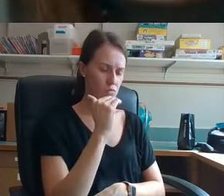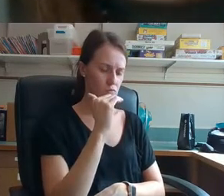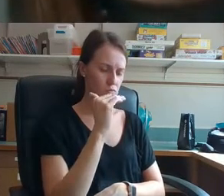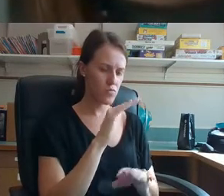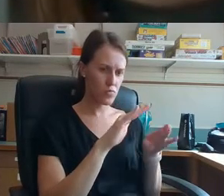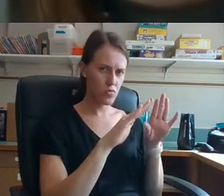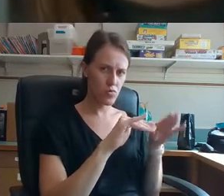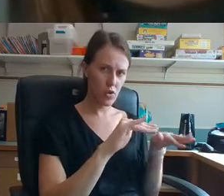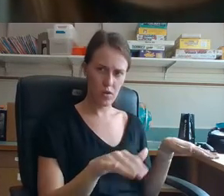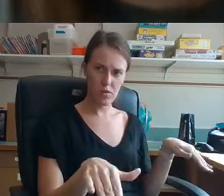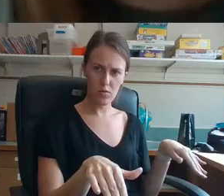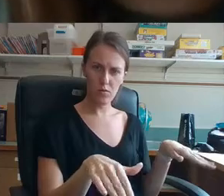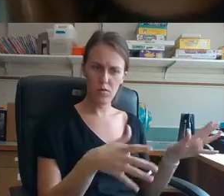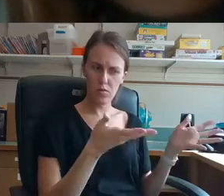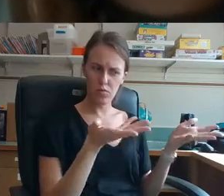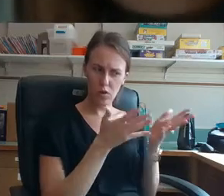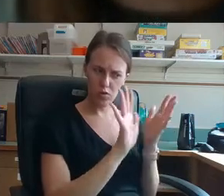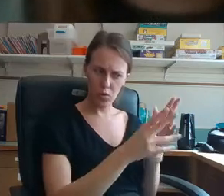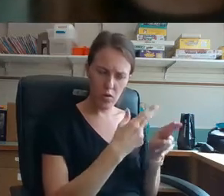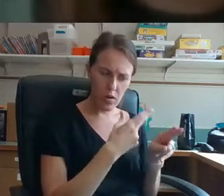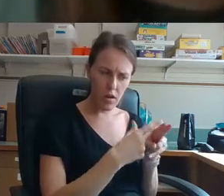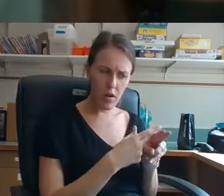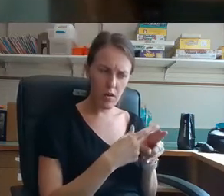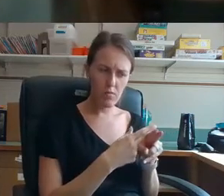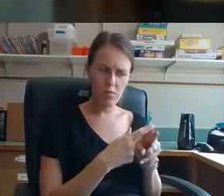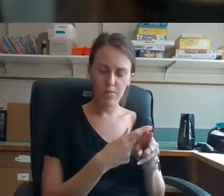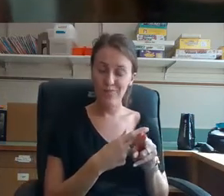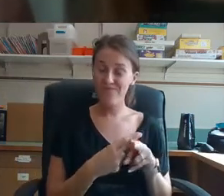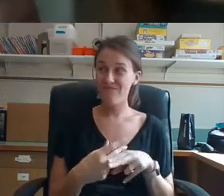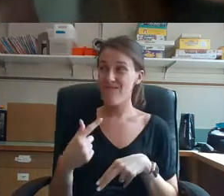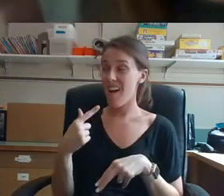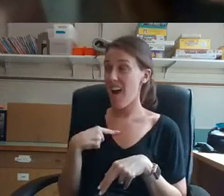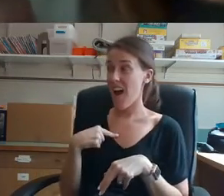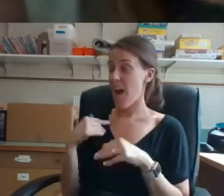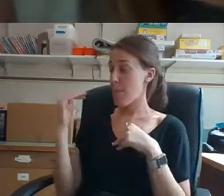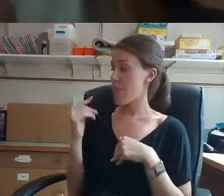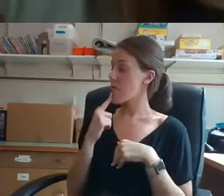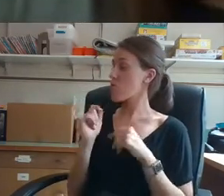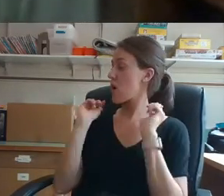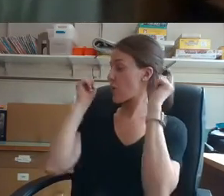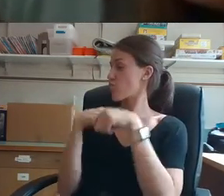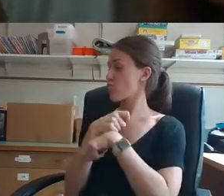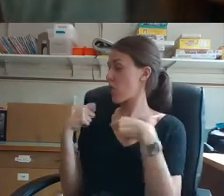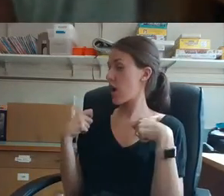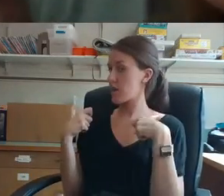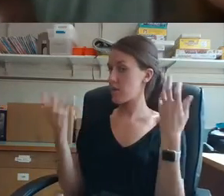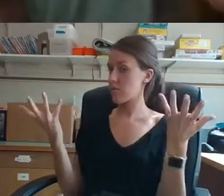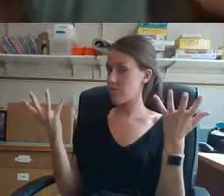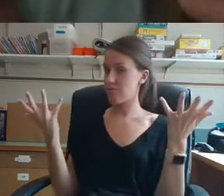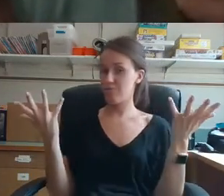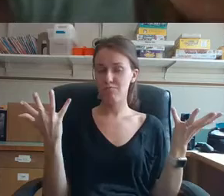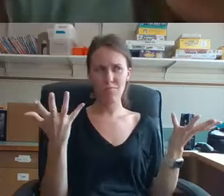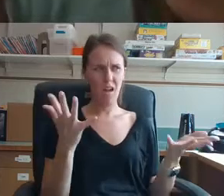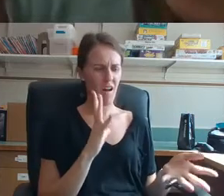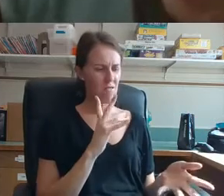wolf's smile grew bigger and bigger. What might your name be? Everyone calls me Little Red Riding Hood, said the girl. A splendid